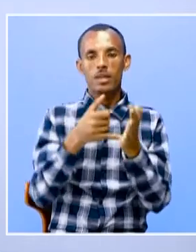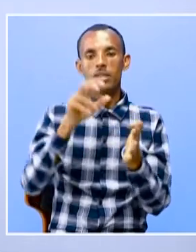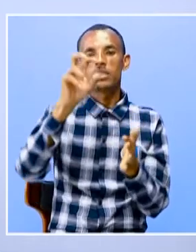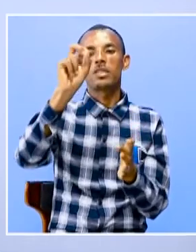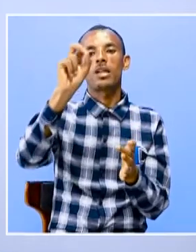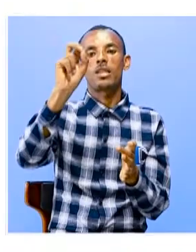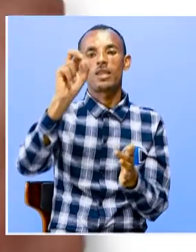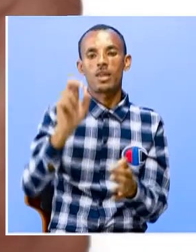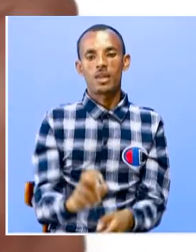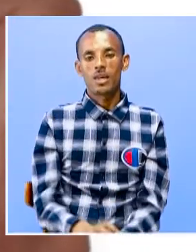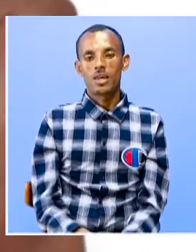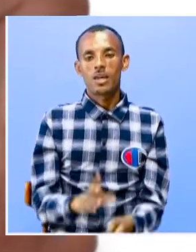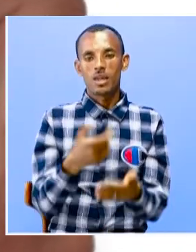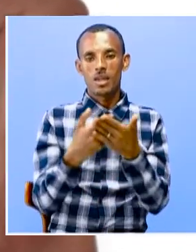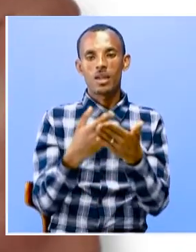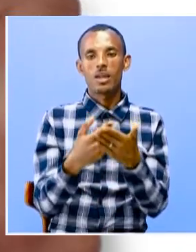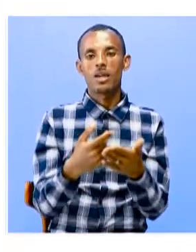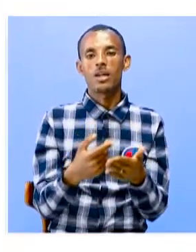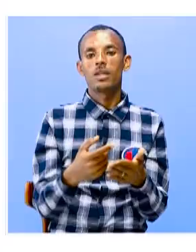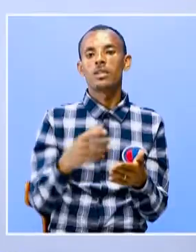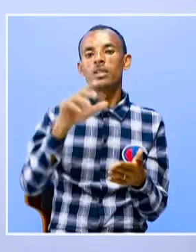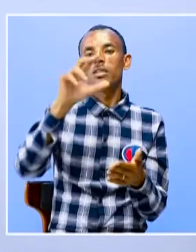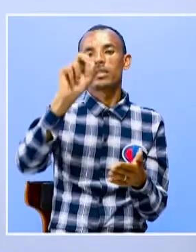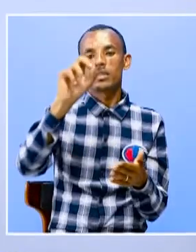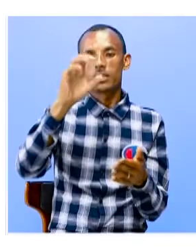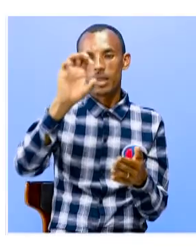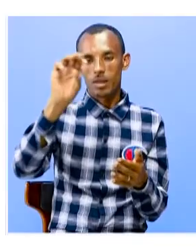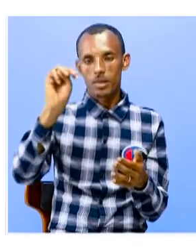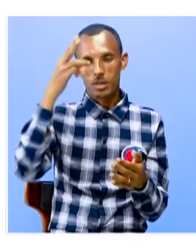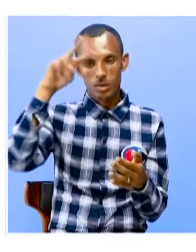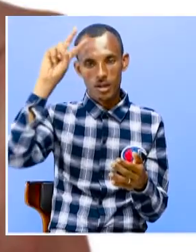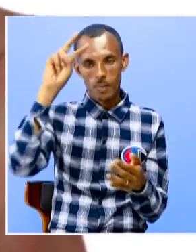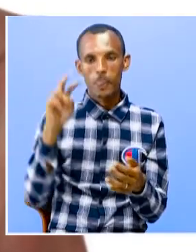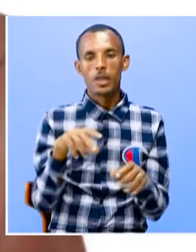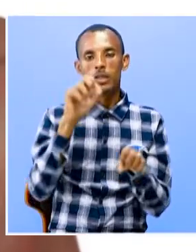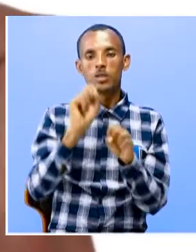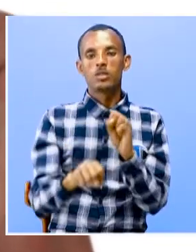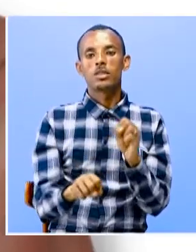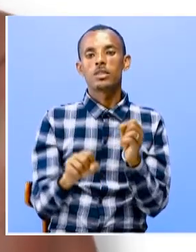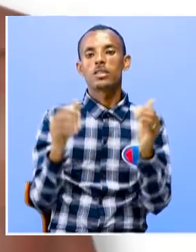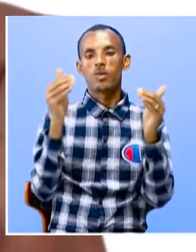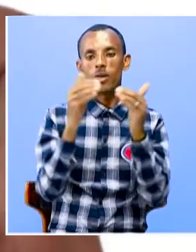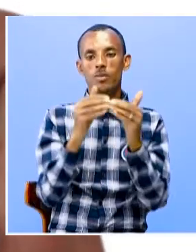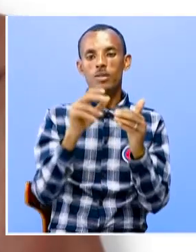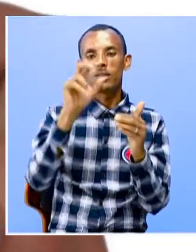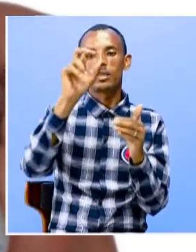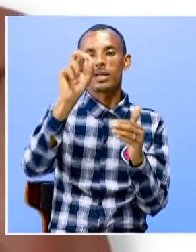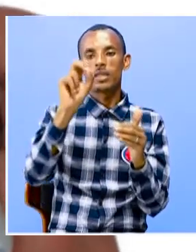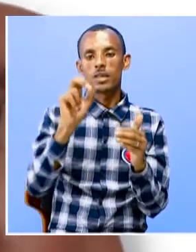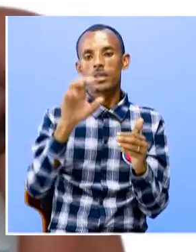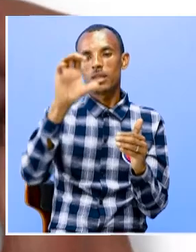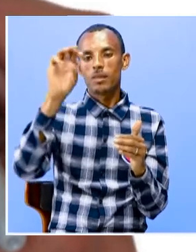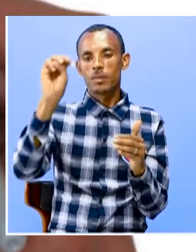30. So here this area is 30 centimeters square. So this will be 30 centimeters